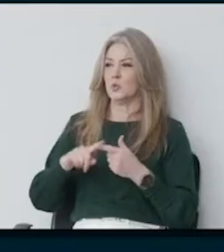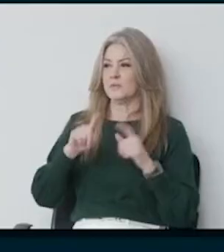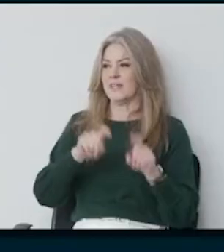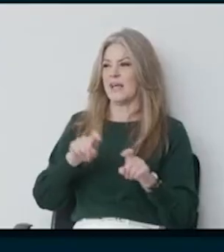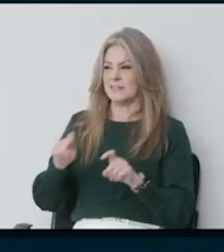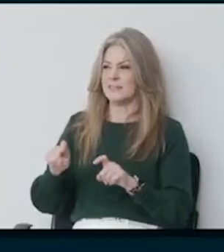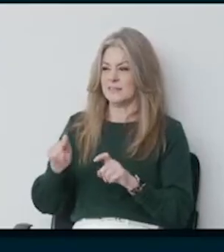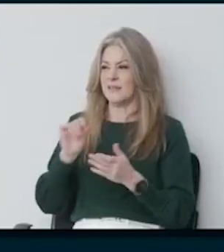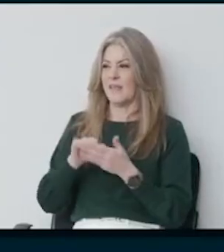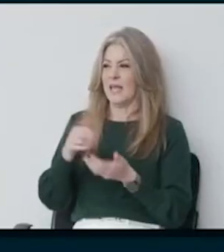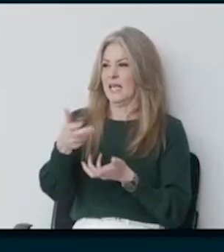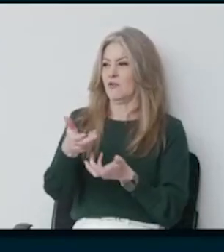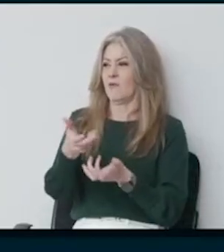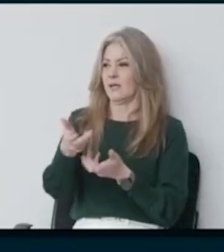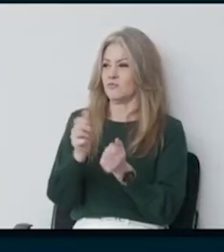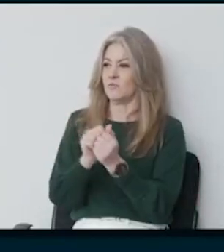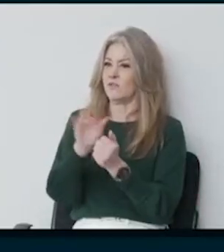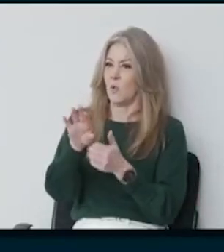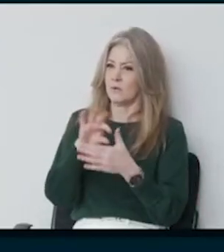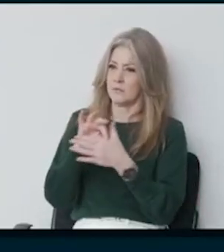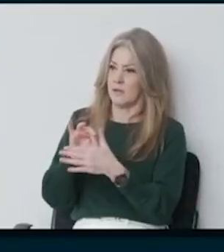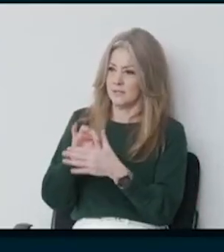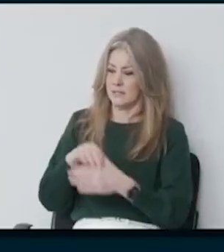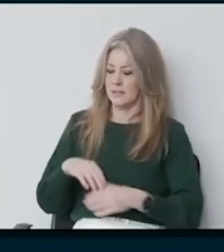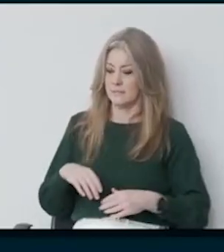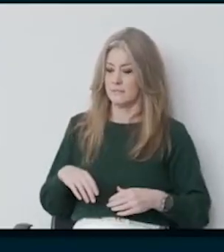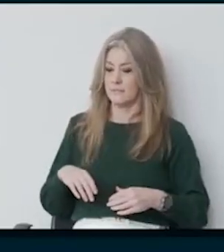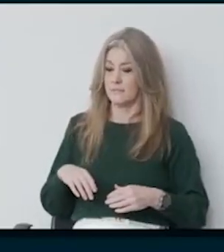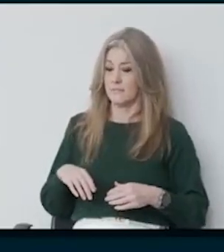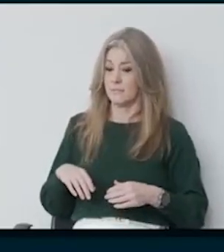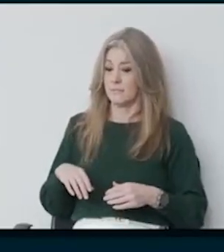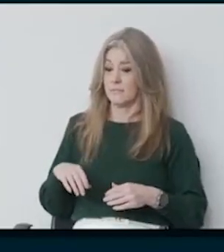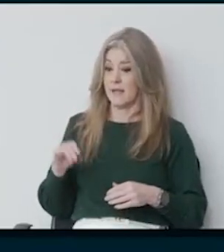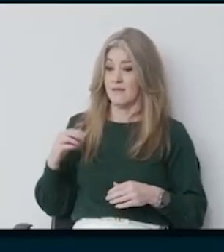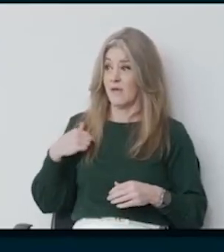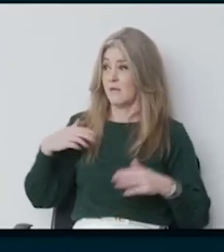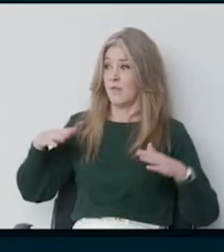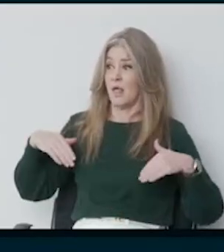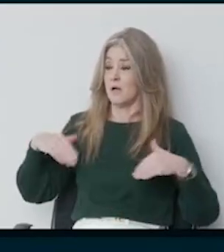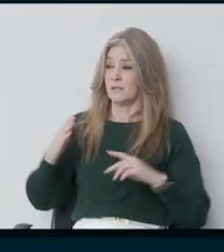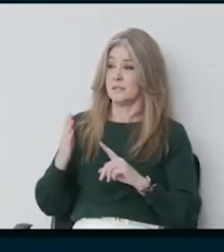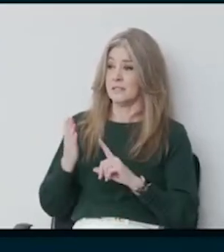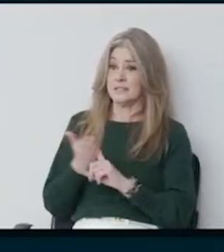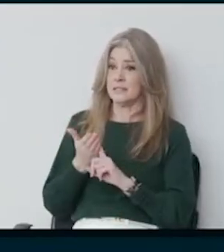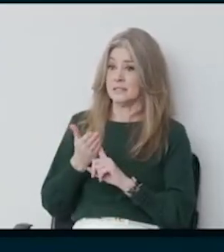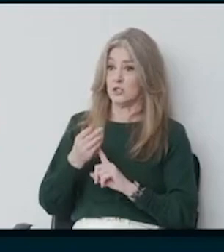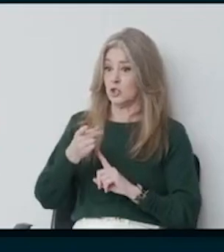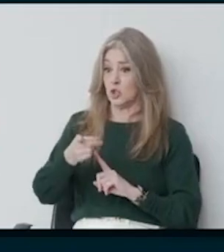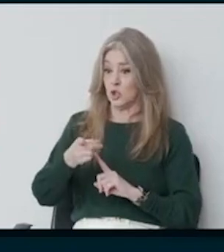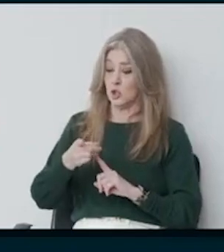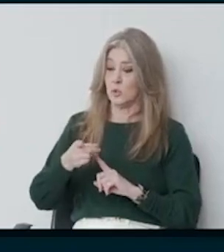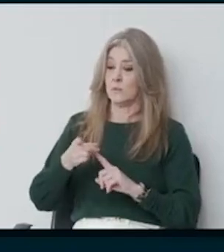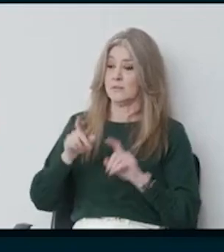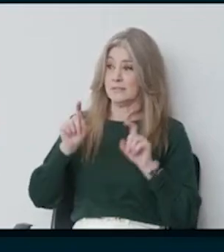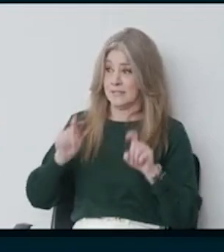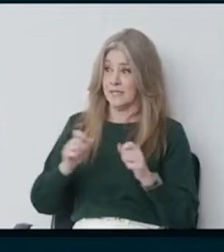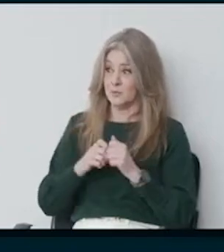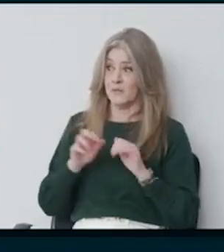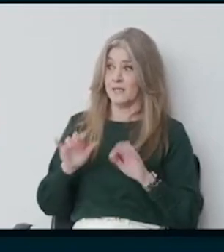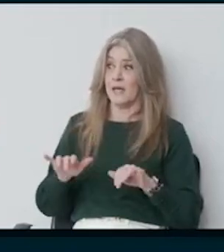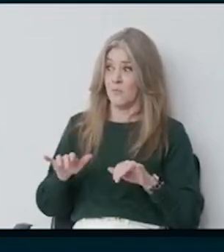interactive content. And so if I haven't already convinced you that testing with the keyboard is the right thing to